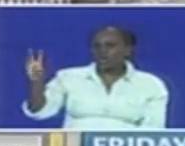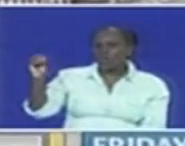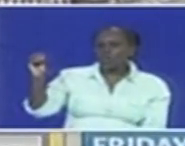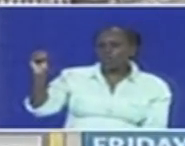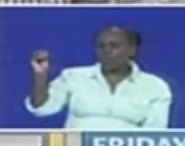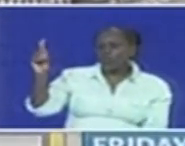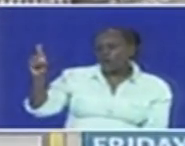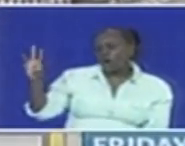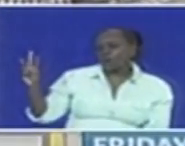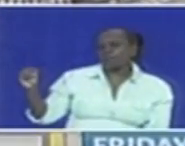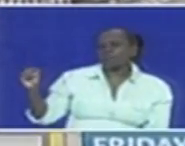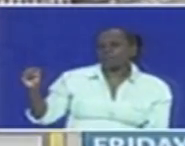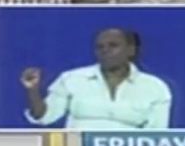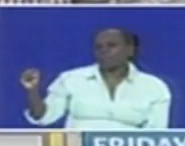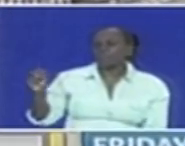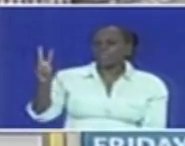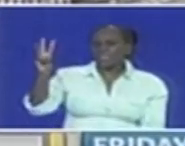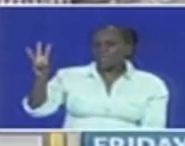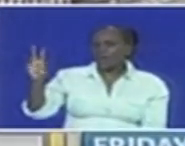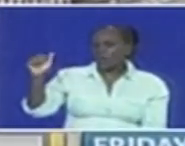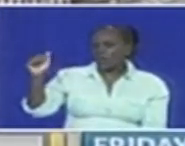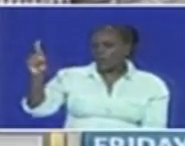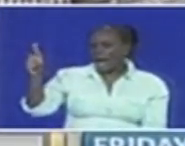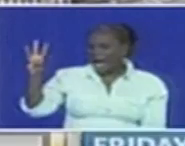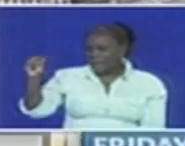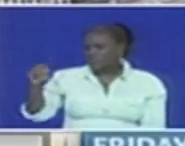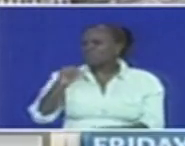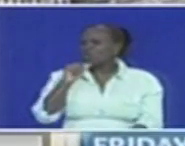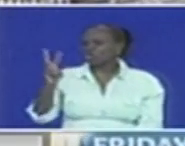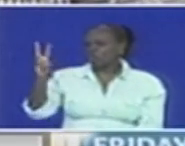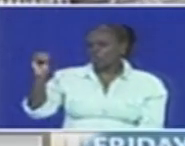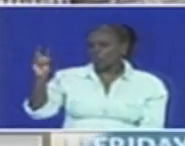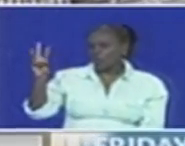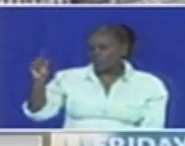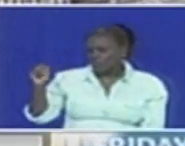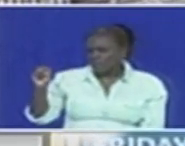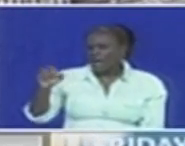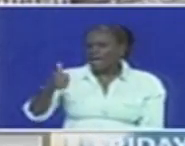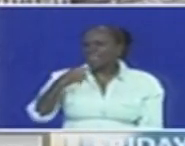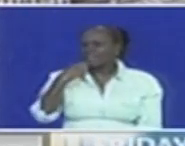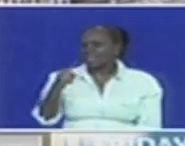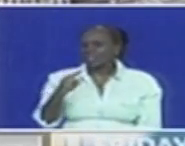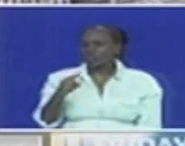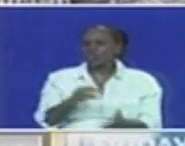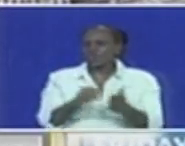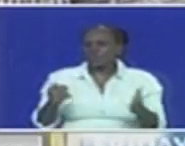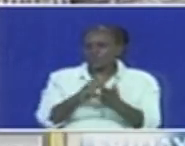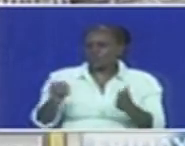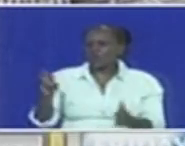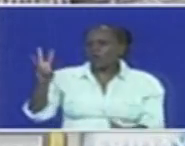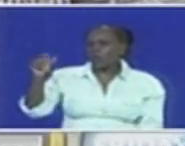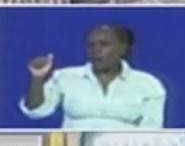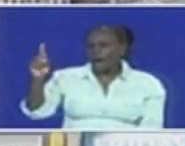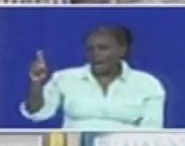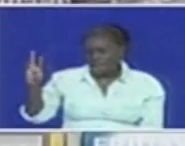That is it, Betty. We say warm, not warm. Some even say to the warm. No, uh-huh. the warm.